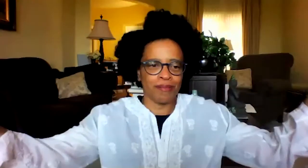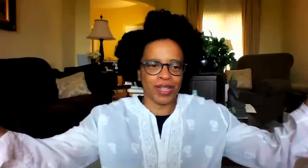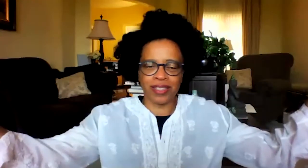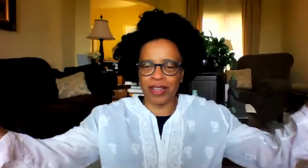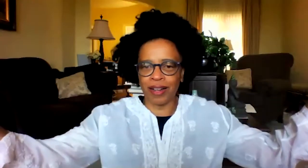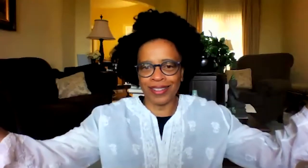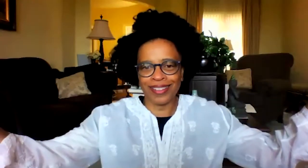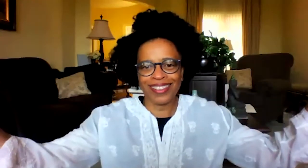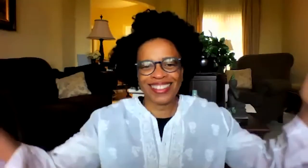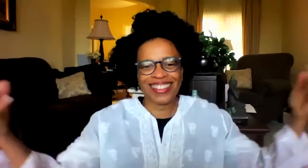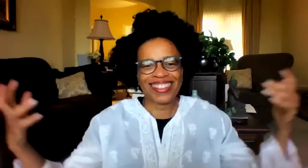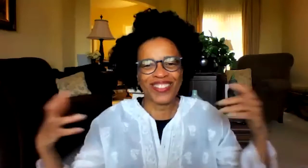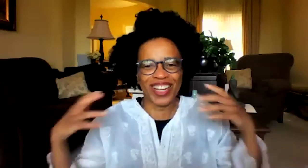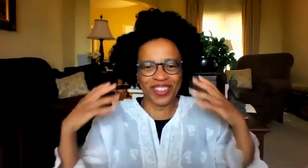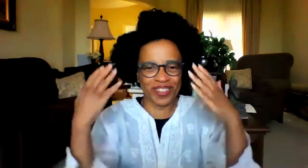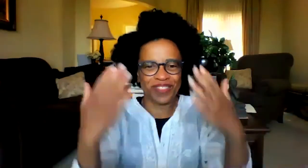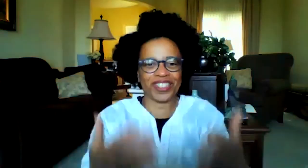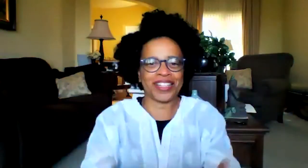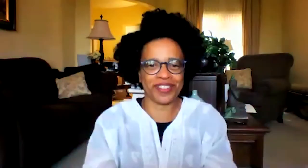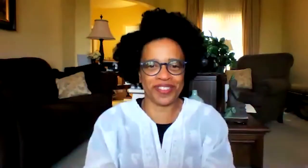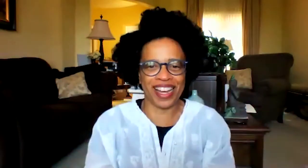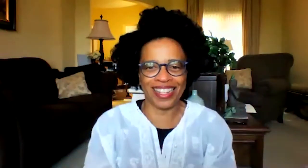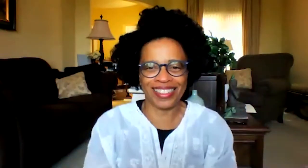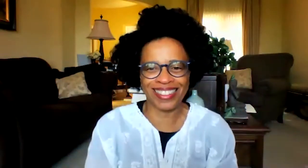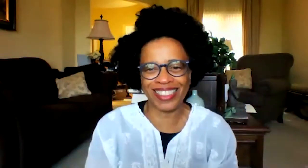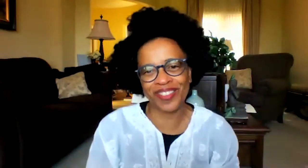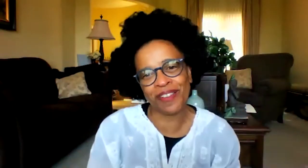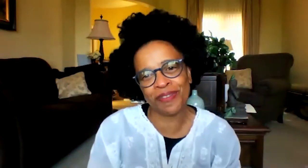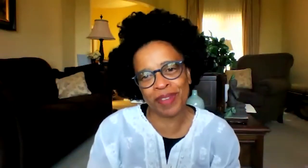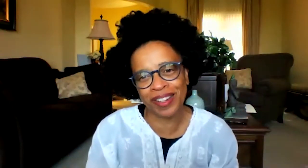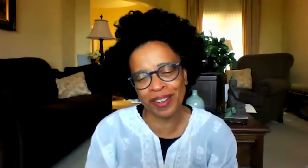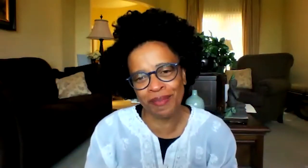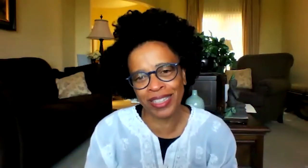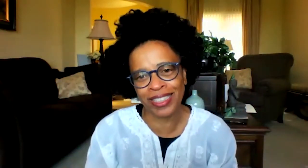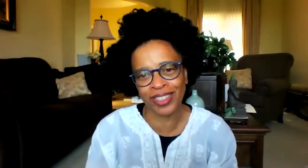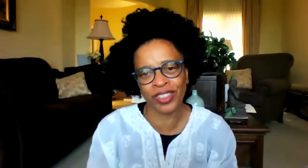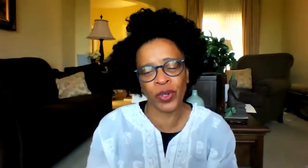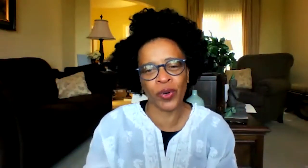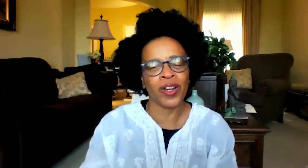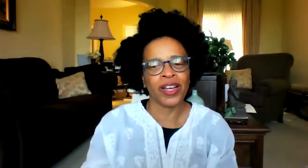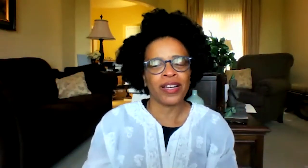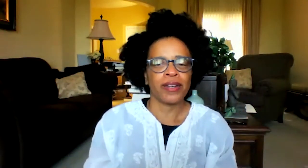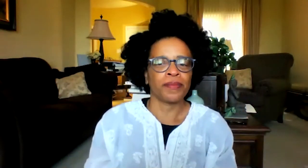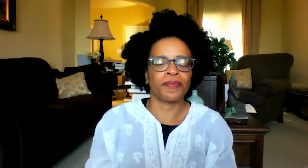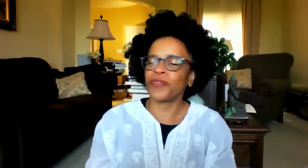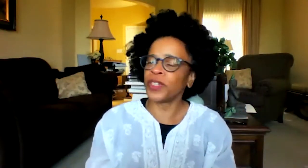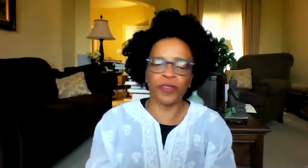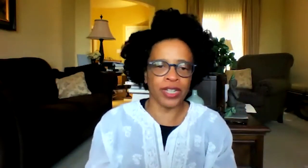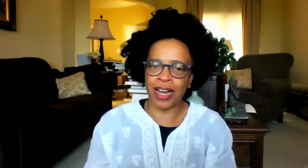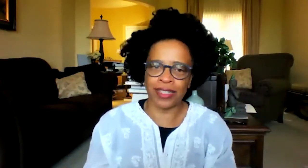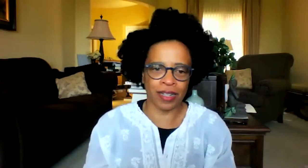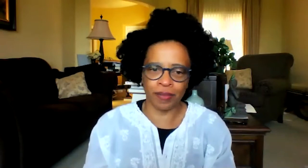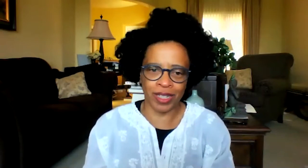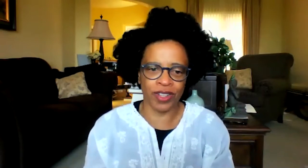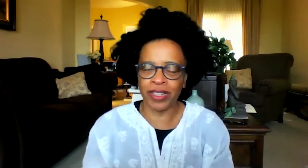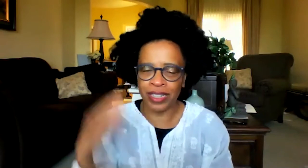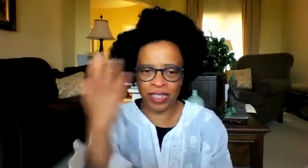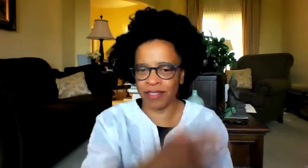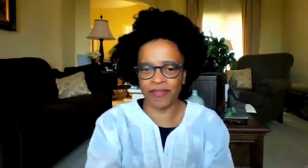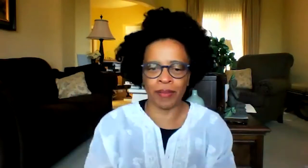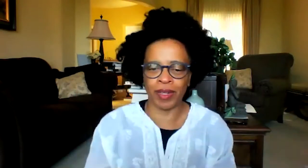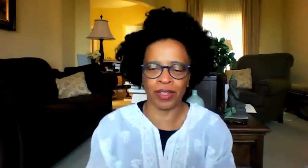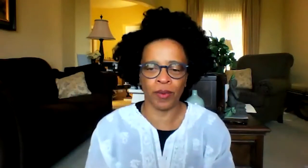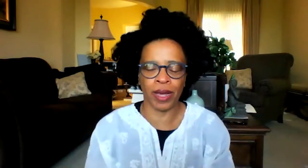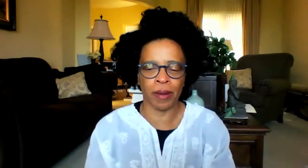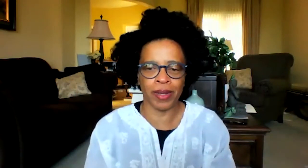of big sangha, whether we realize it or not, anyway, from here, my dears. So feel free to contact me. You can